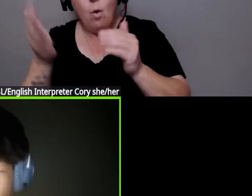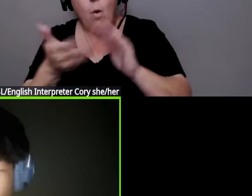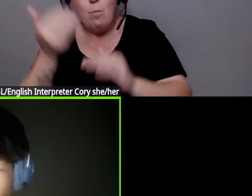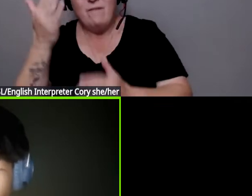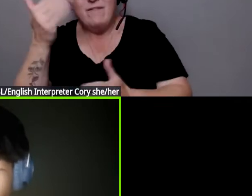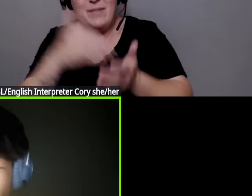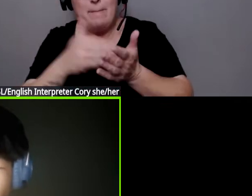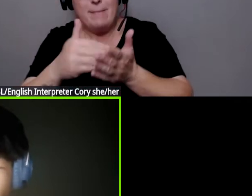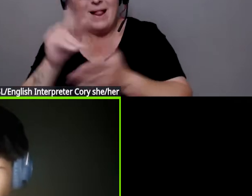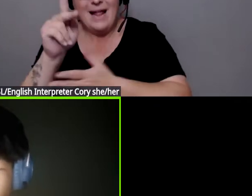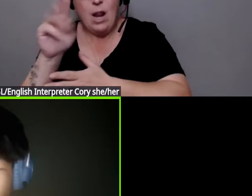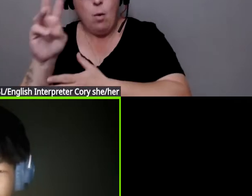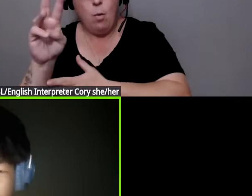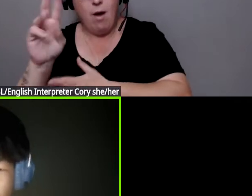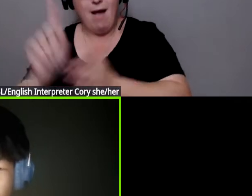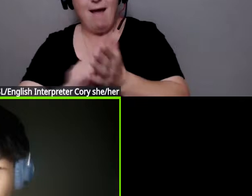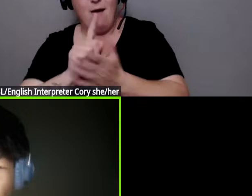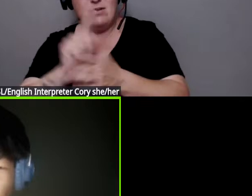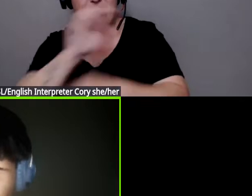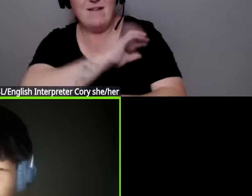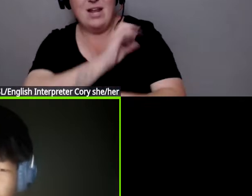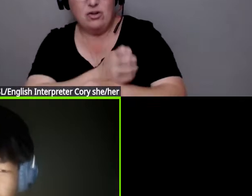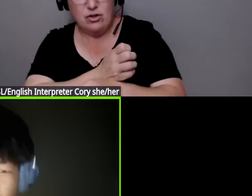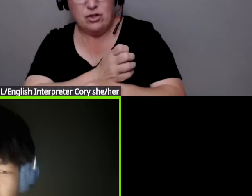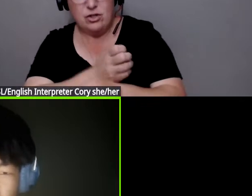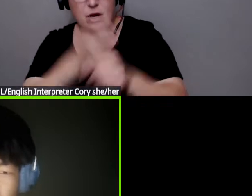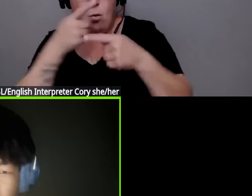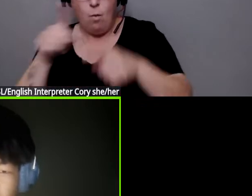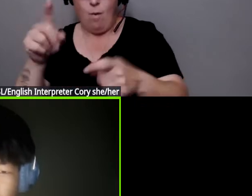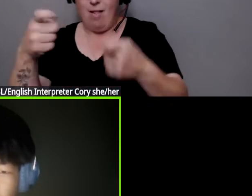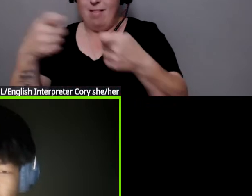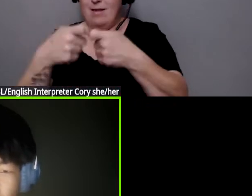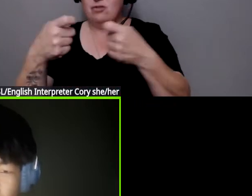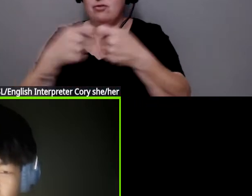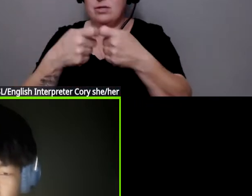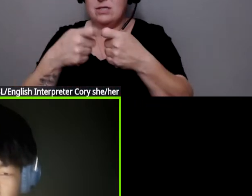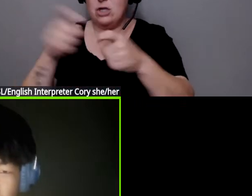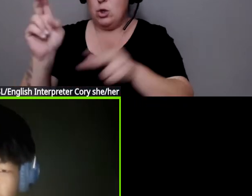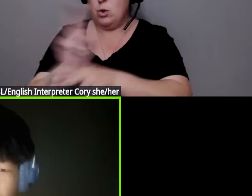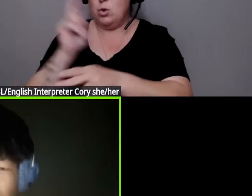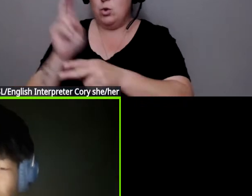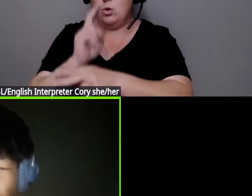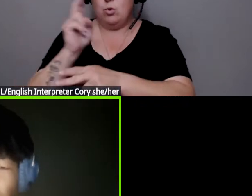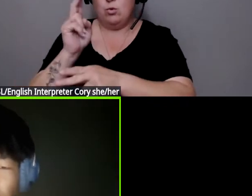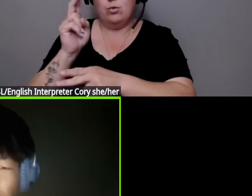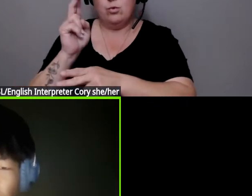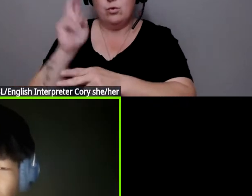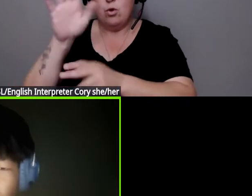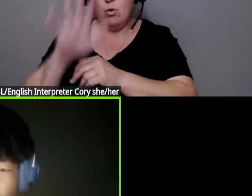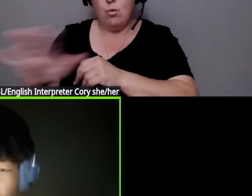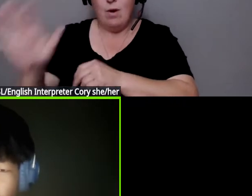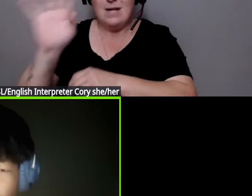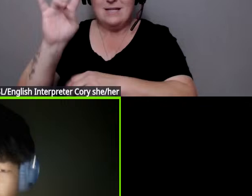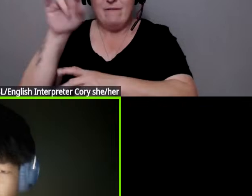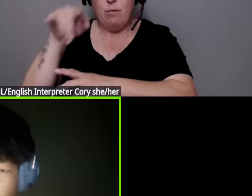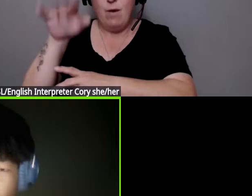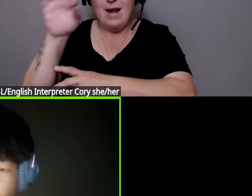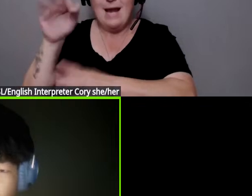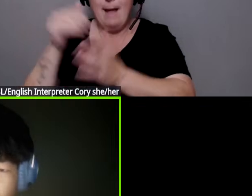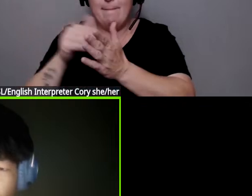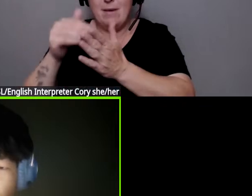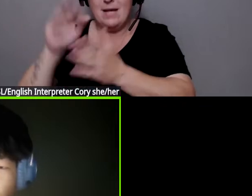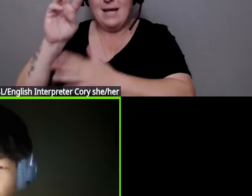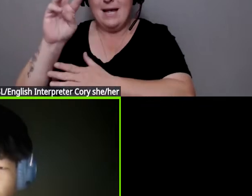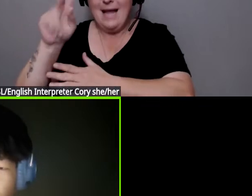million kilowatt hours of energy. While electricity usage sits at around 7.9 million